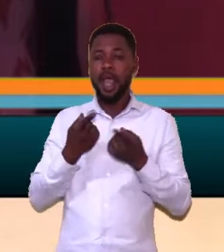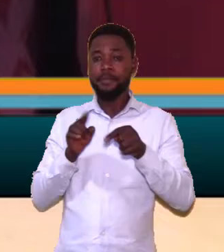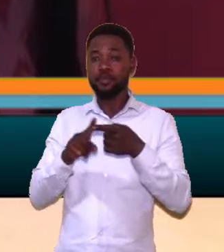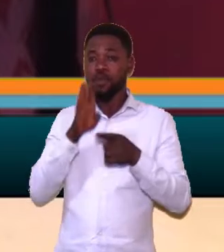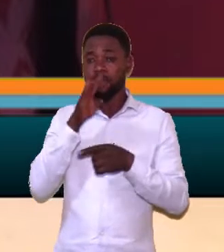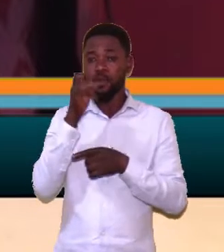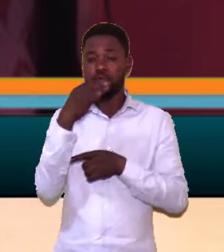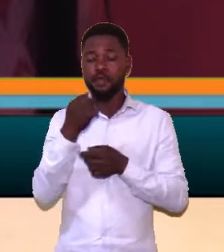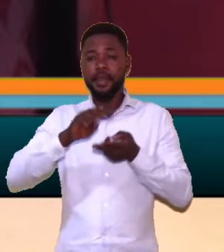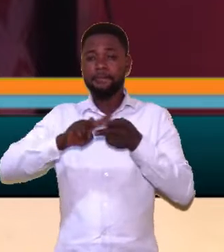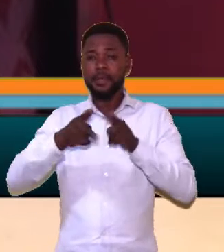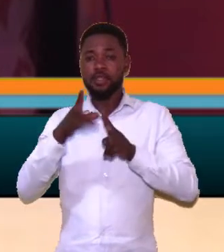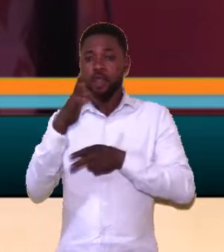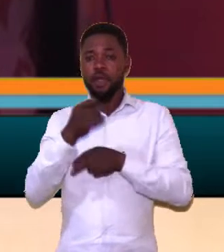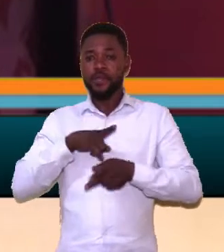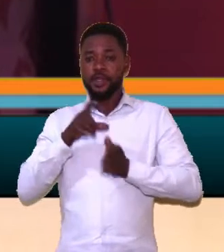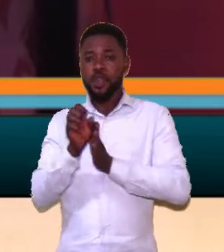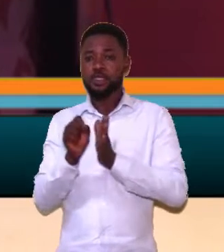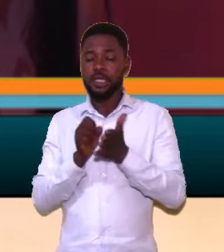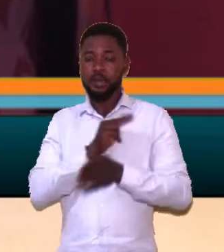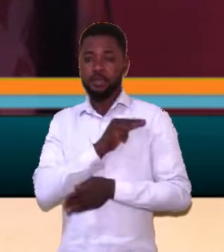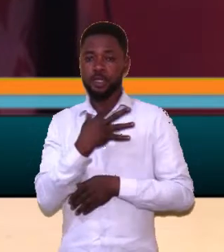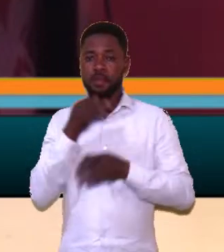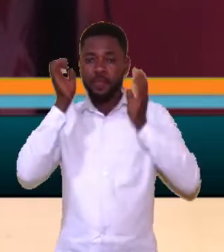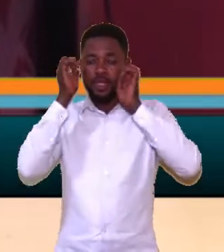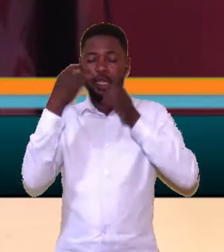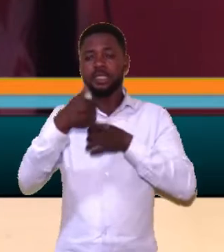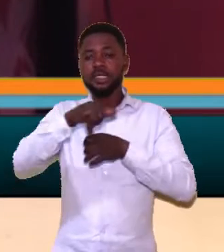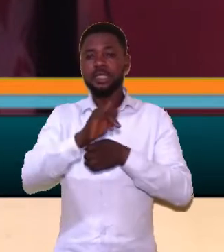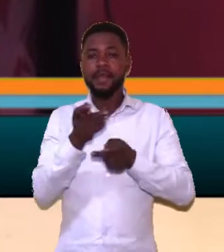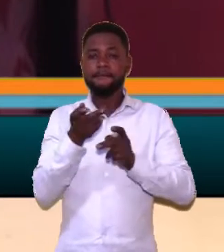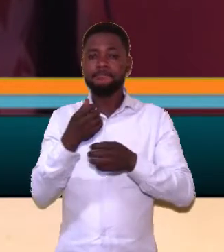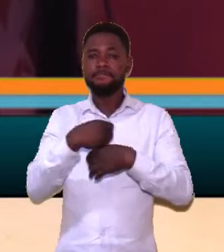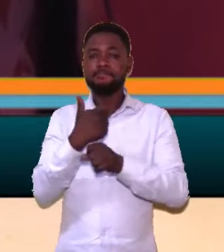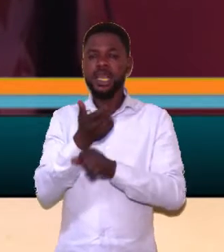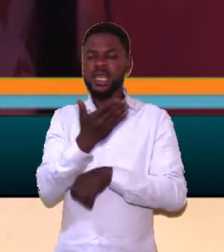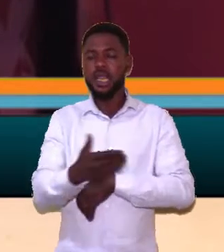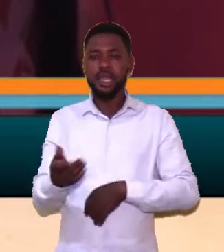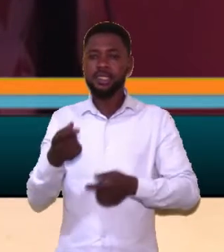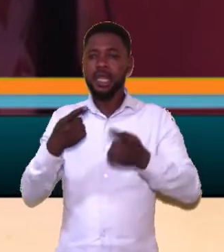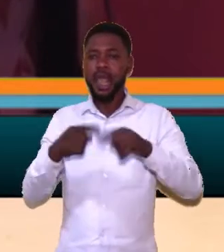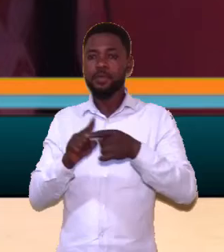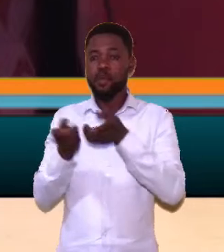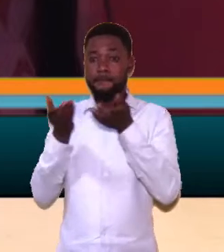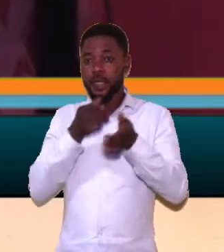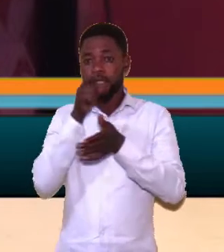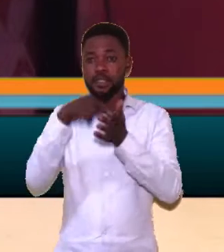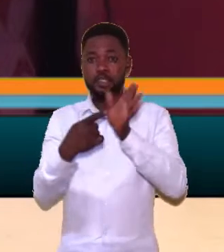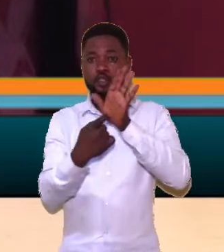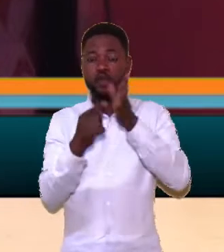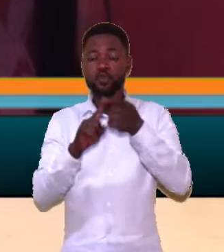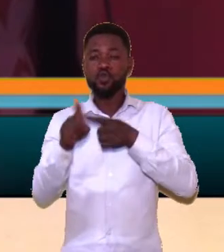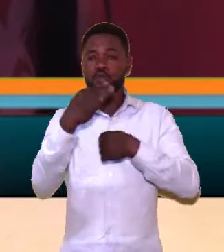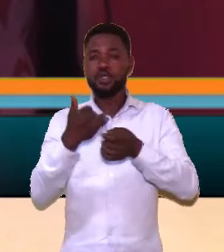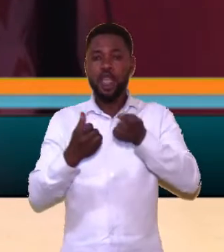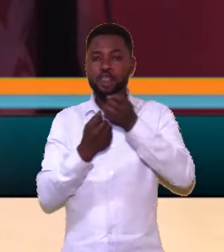one of the partners of the Lagos State Ministry of Education. They make it happen, as in bringing this show to you. They